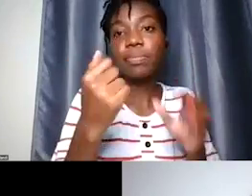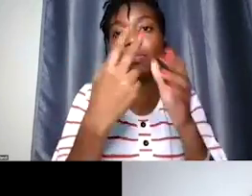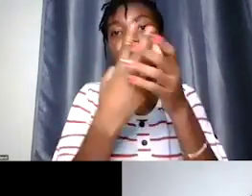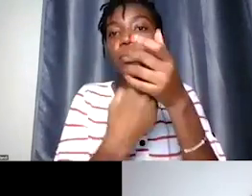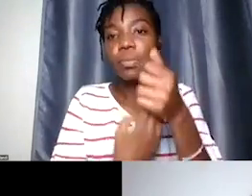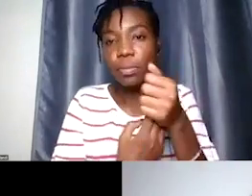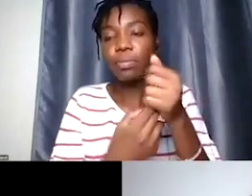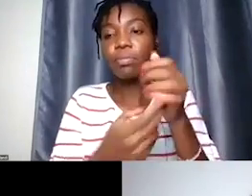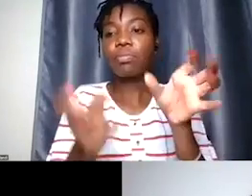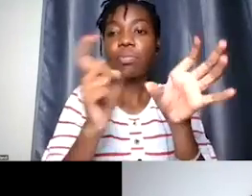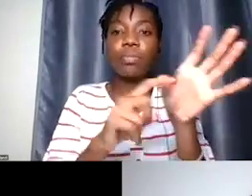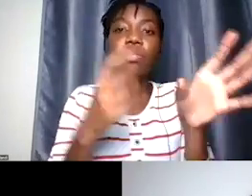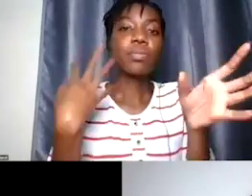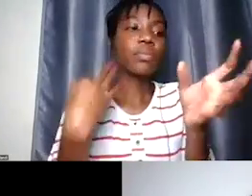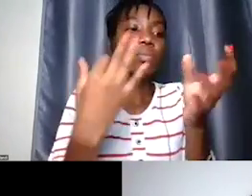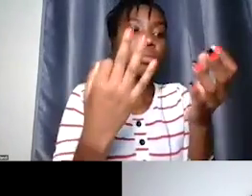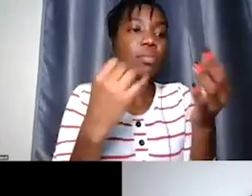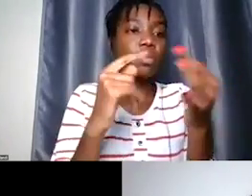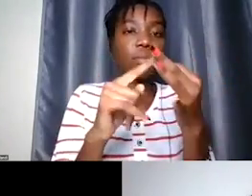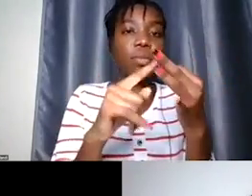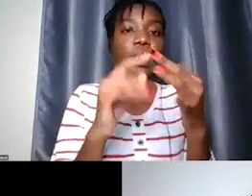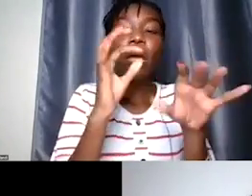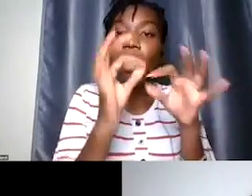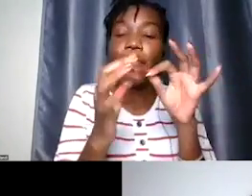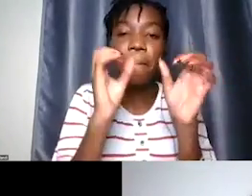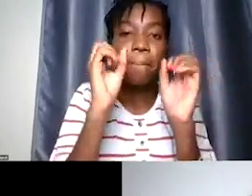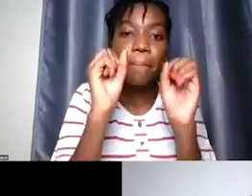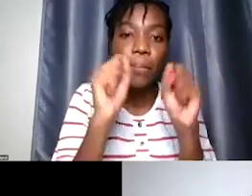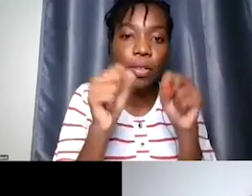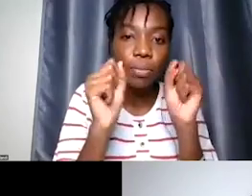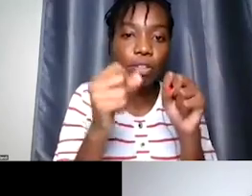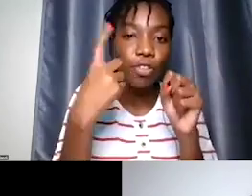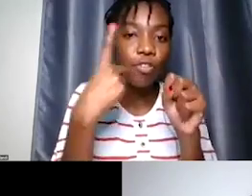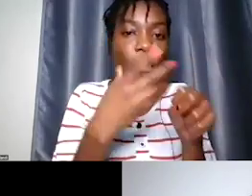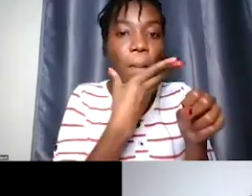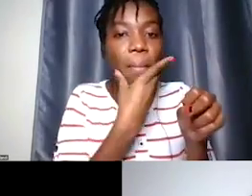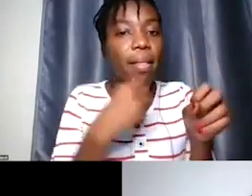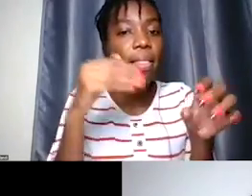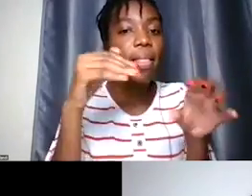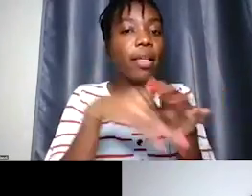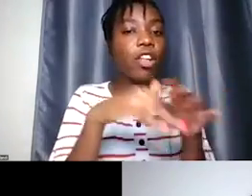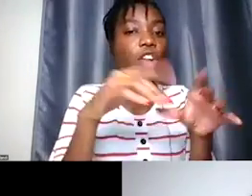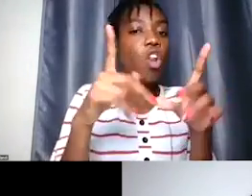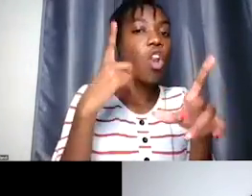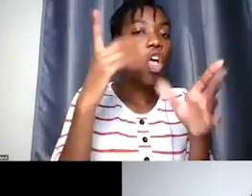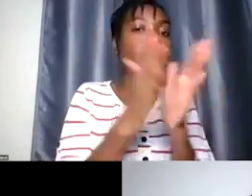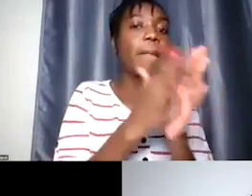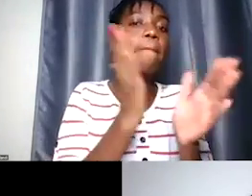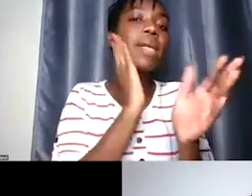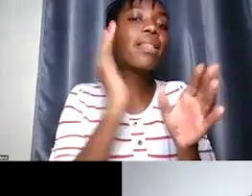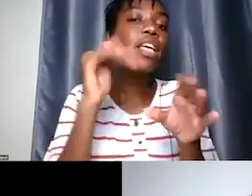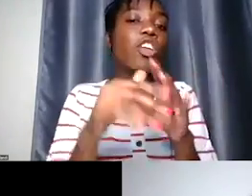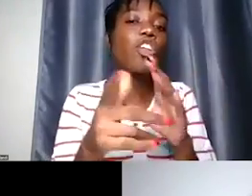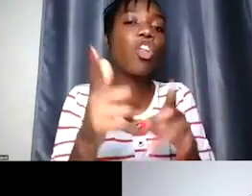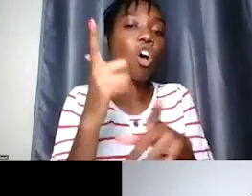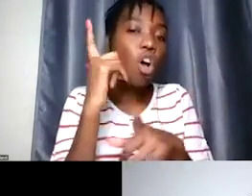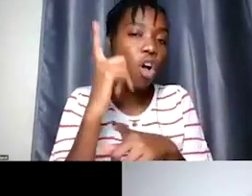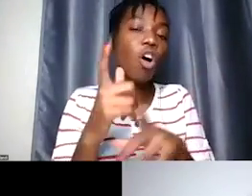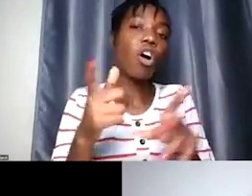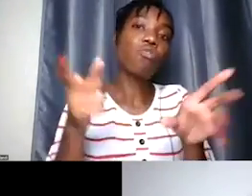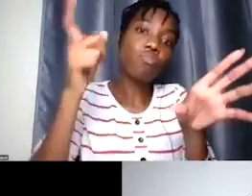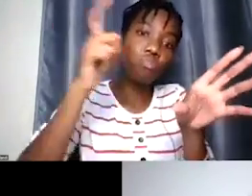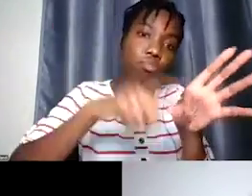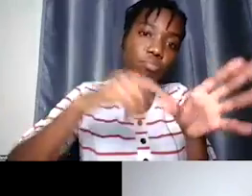Number three, if it's possible for the father-in-law and mother-in-law to be involved, or parents to be